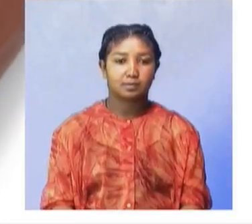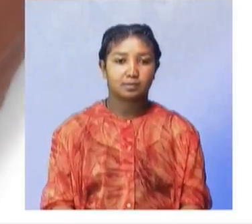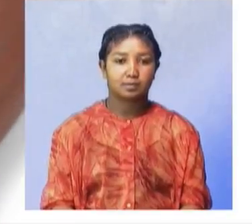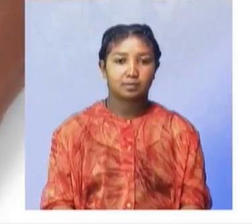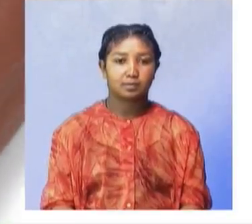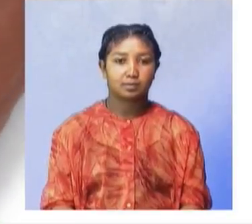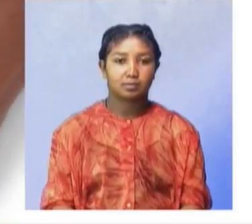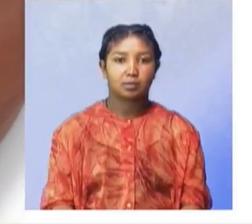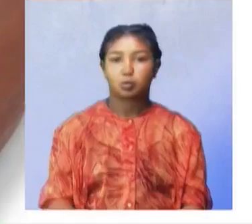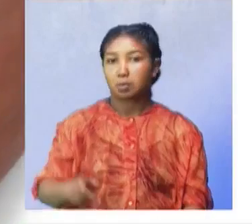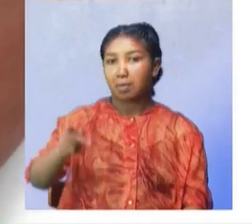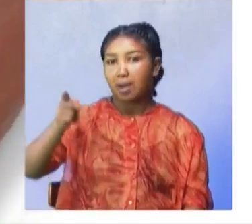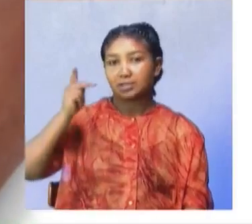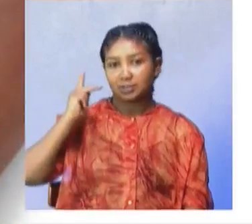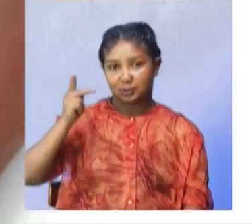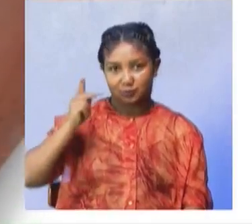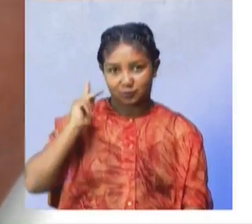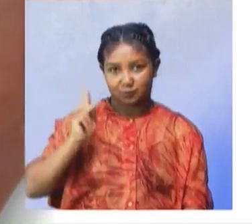past form.